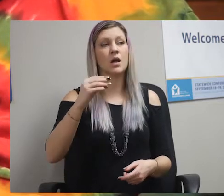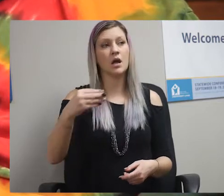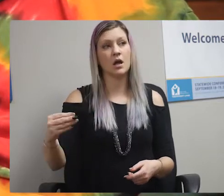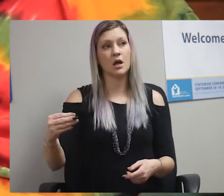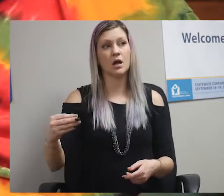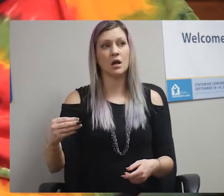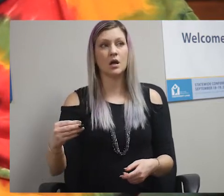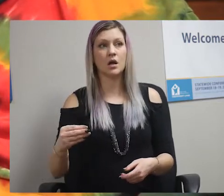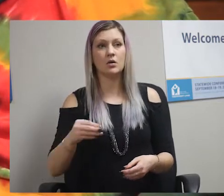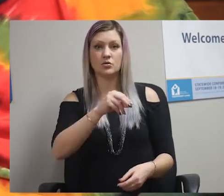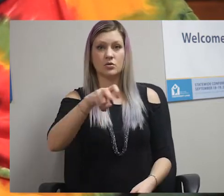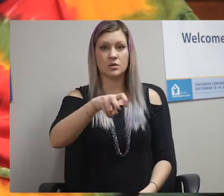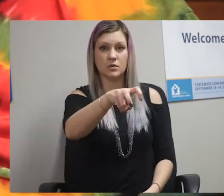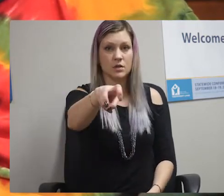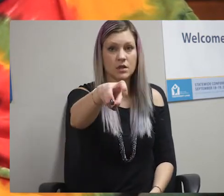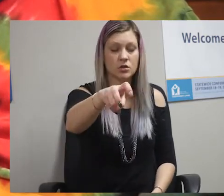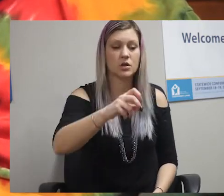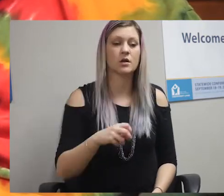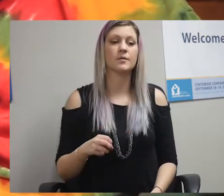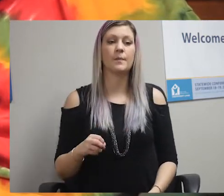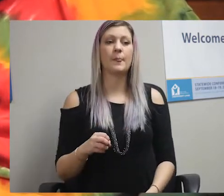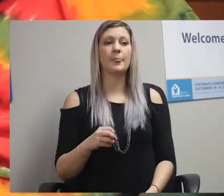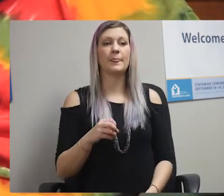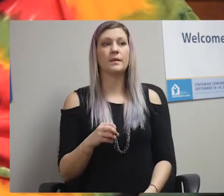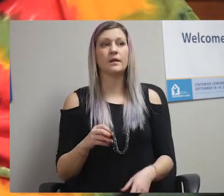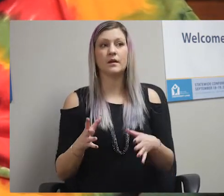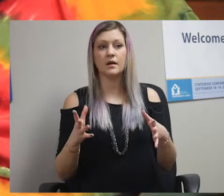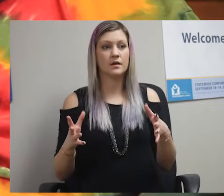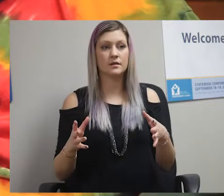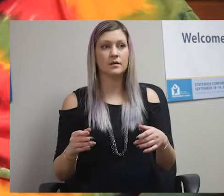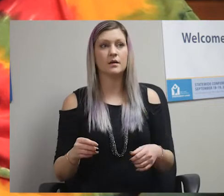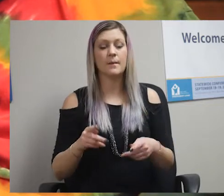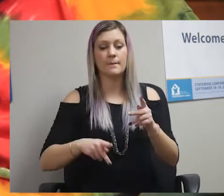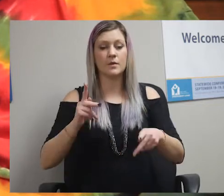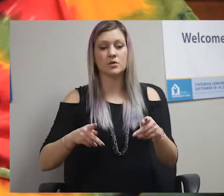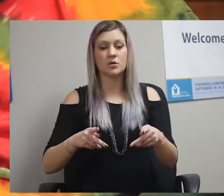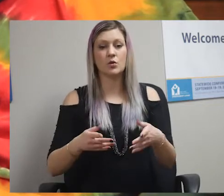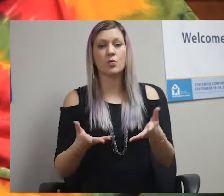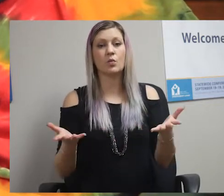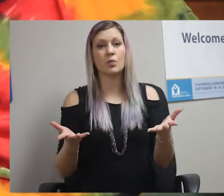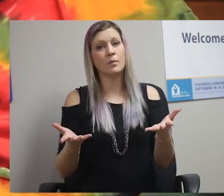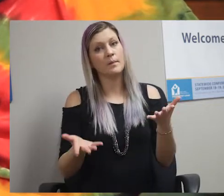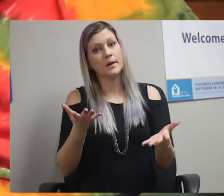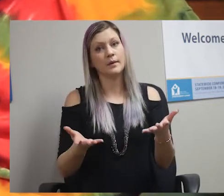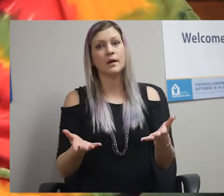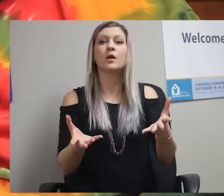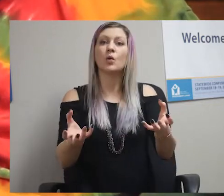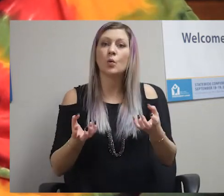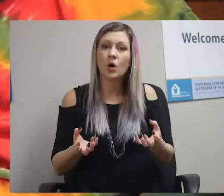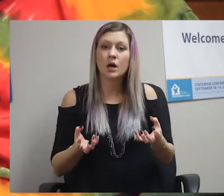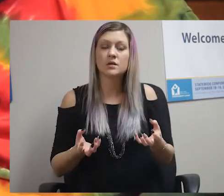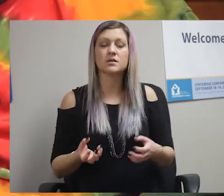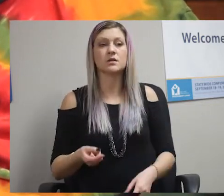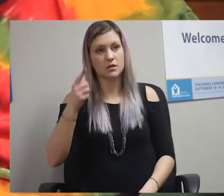in terms of medical transportation, anything that person coming out of the institution